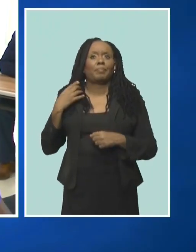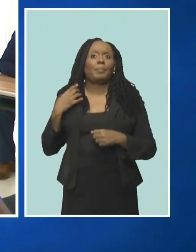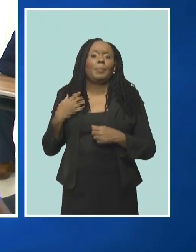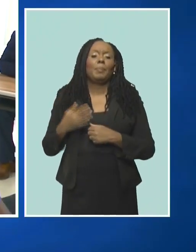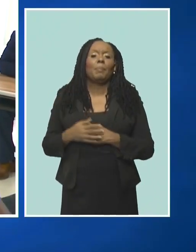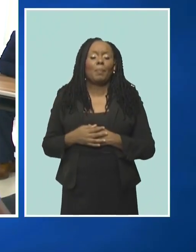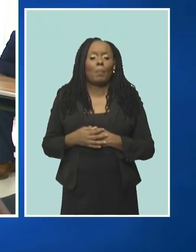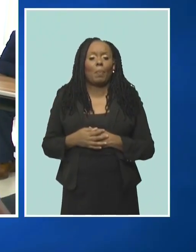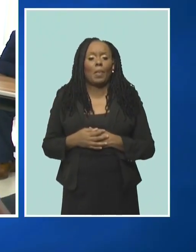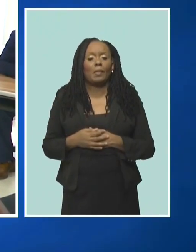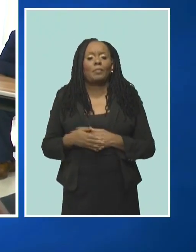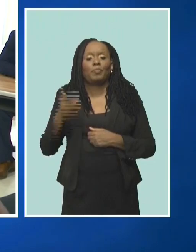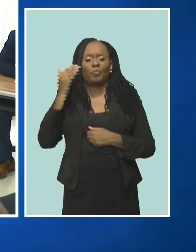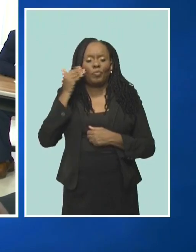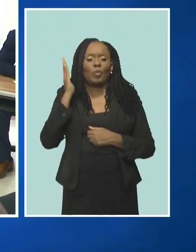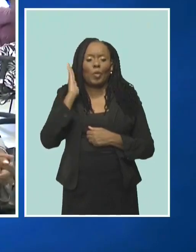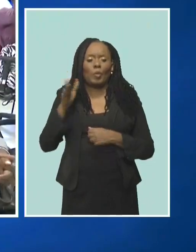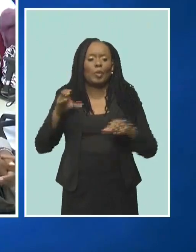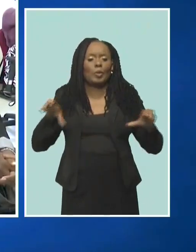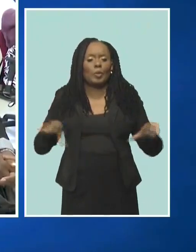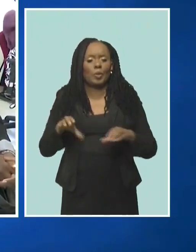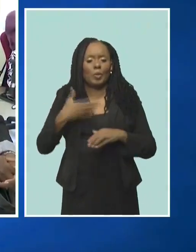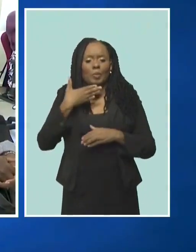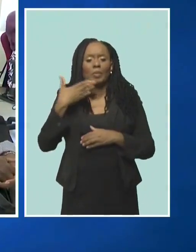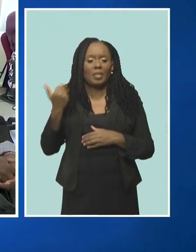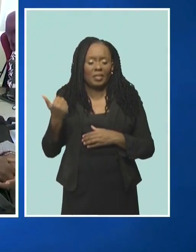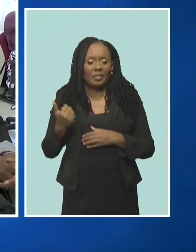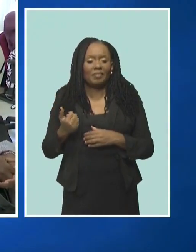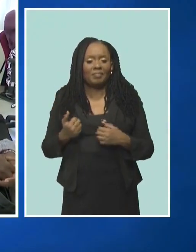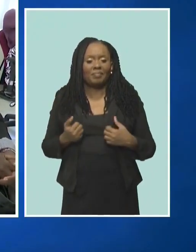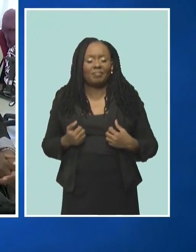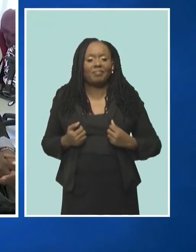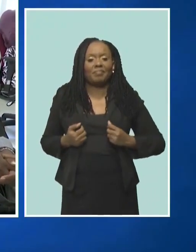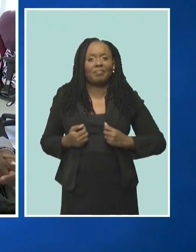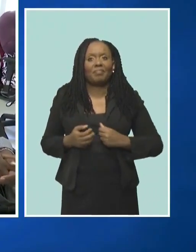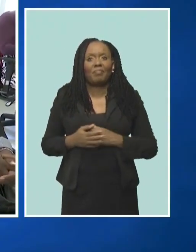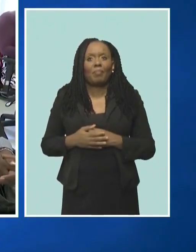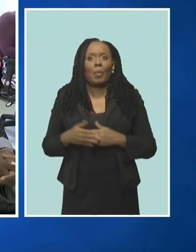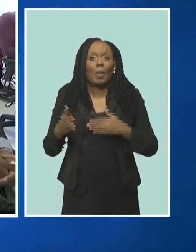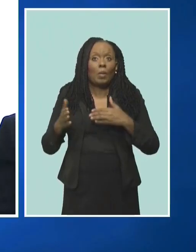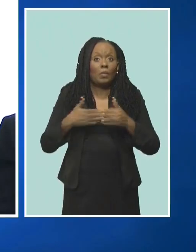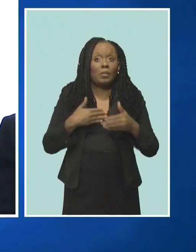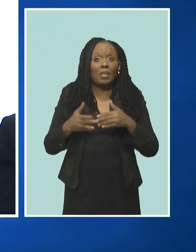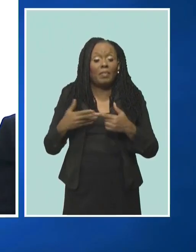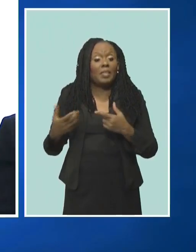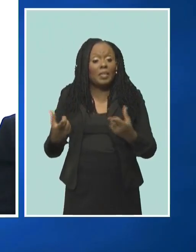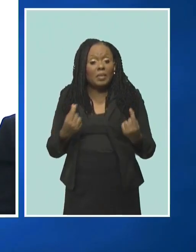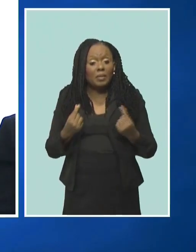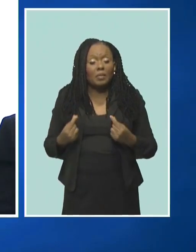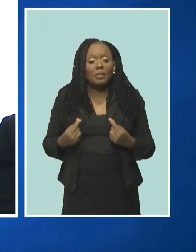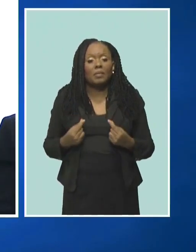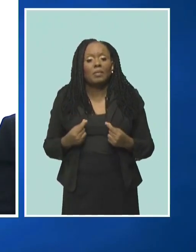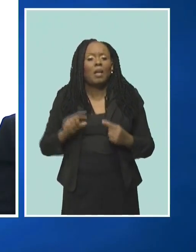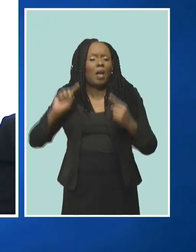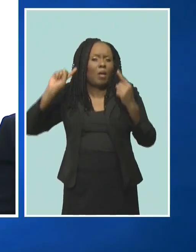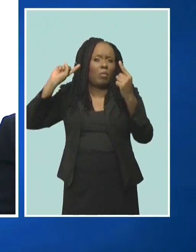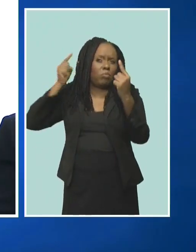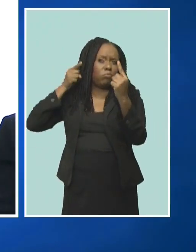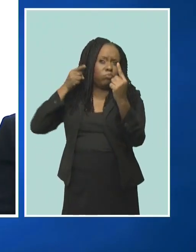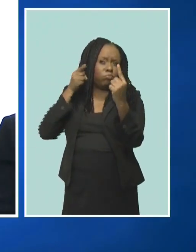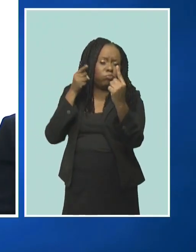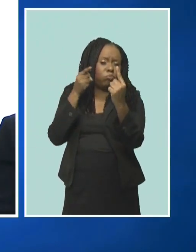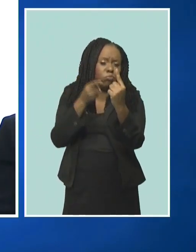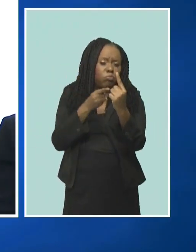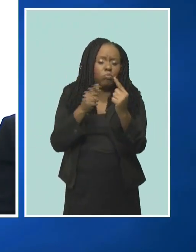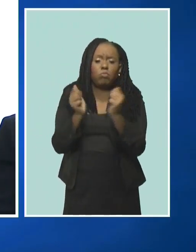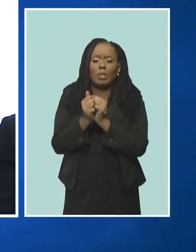expect you to do your best. We also expect that whatever you do, strive to achieve, and to do it